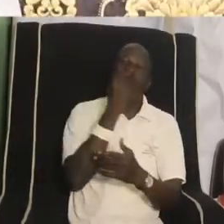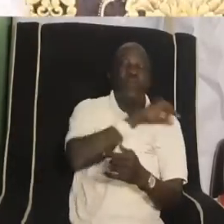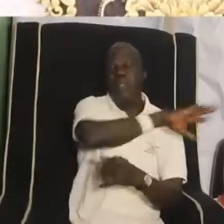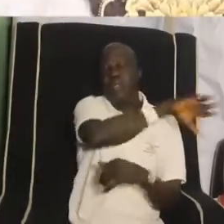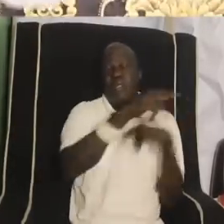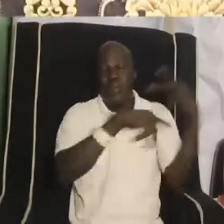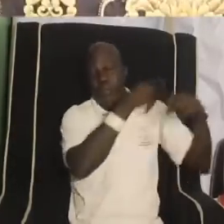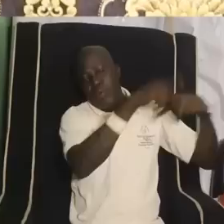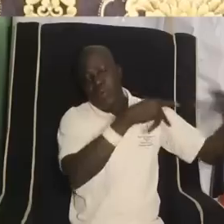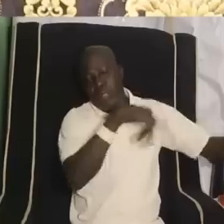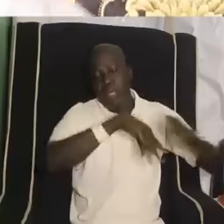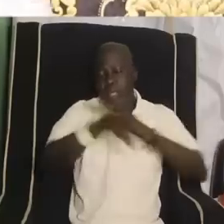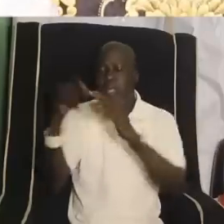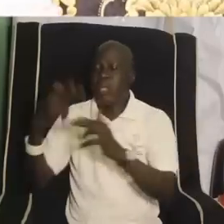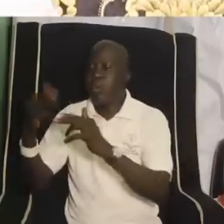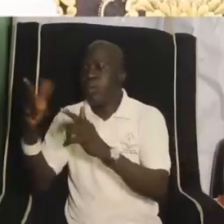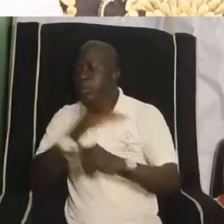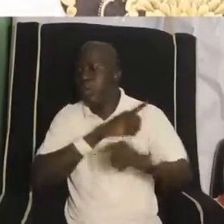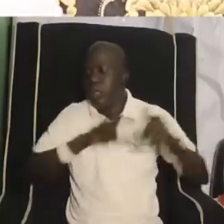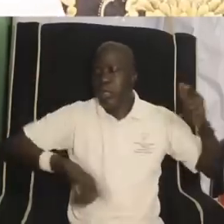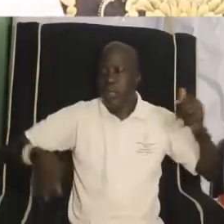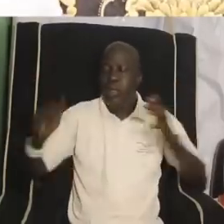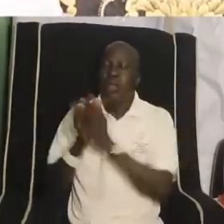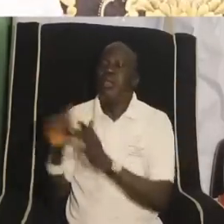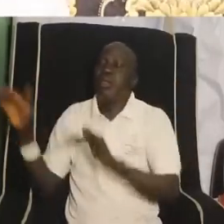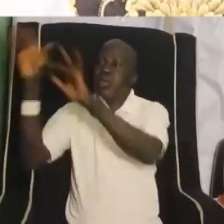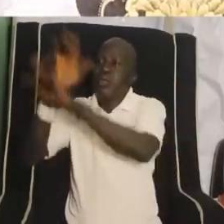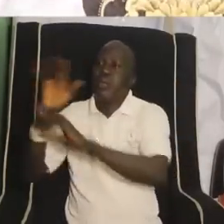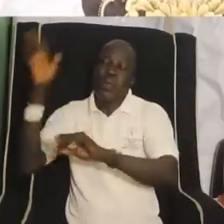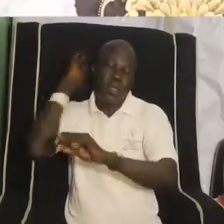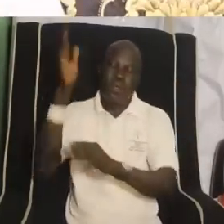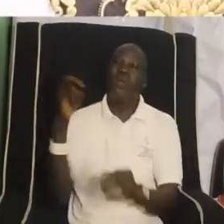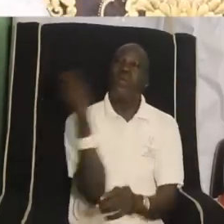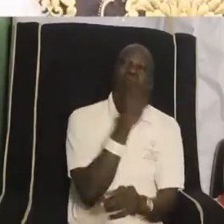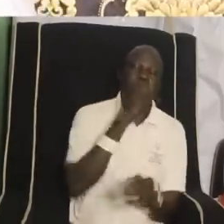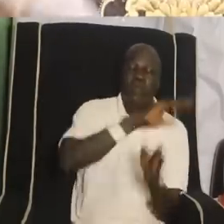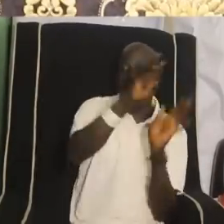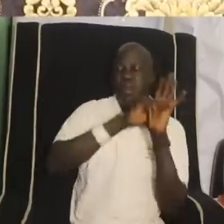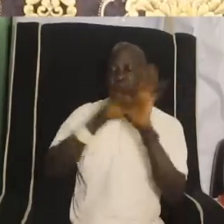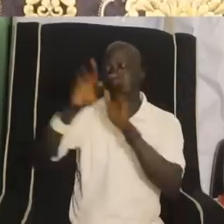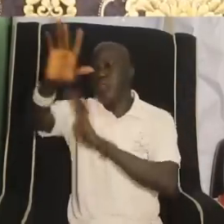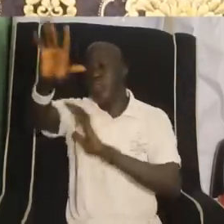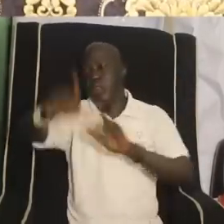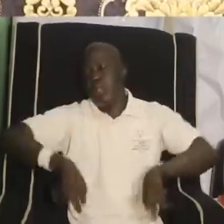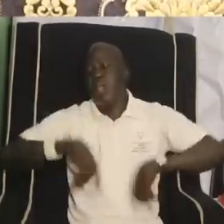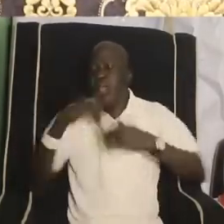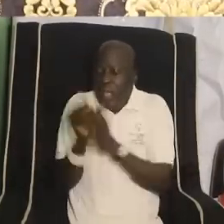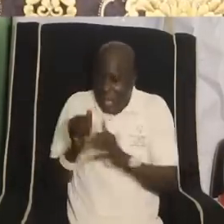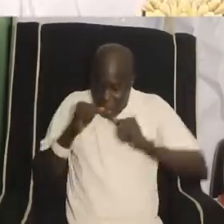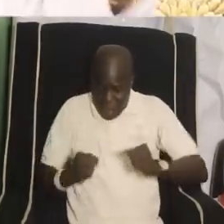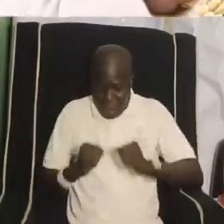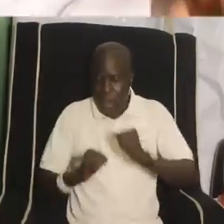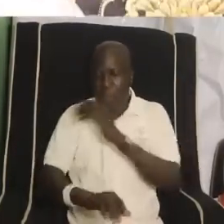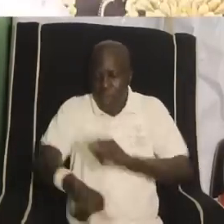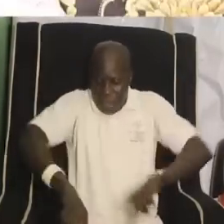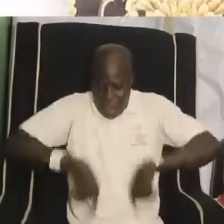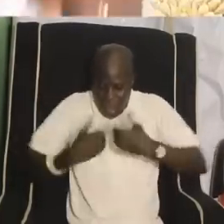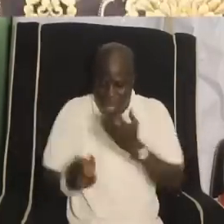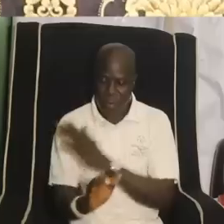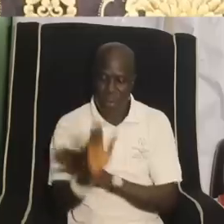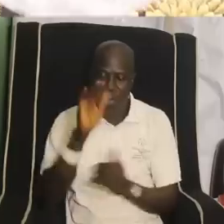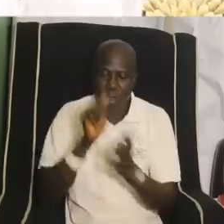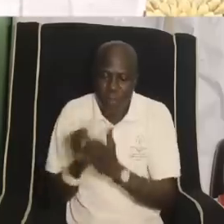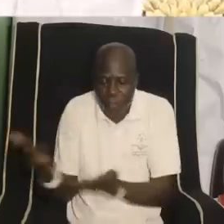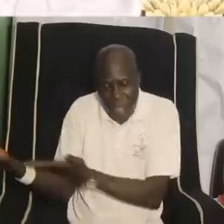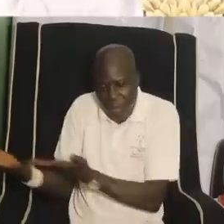This prophecy in the name of the Lord. Mercy will manifest in your life. The power of the living